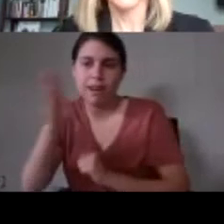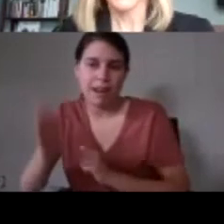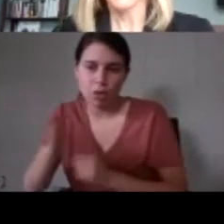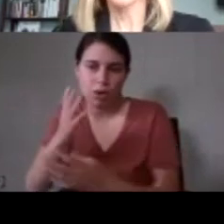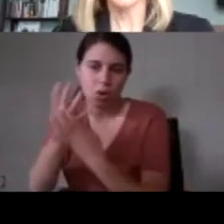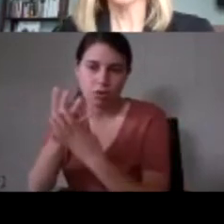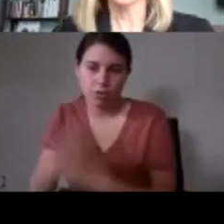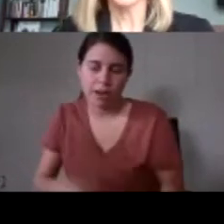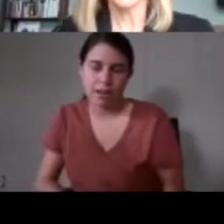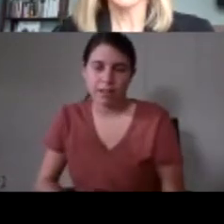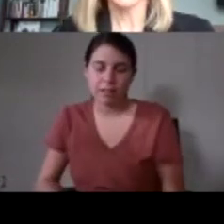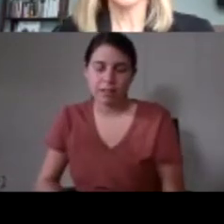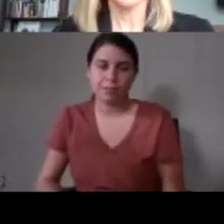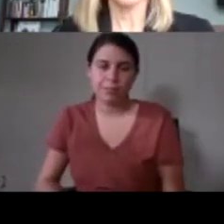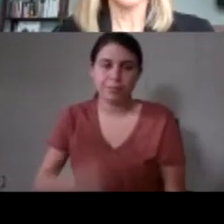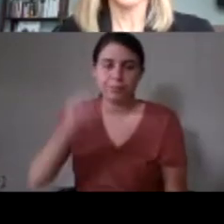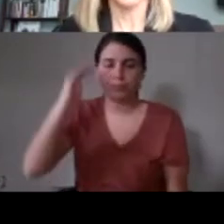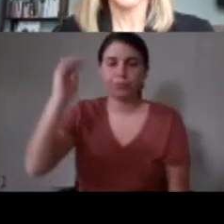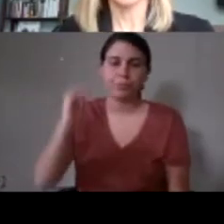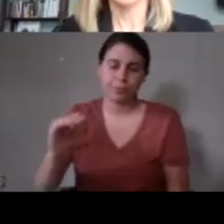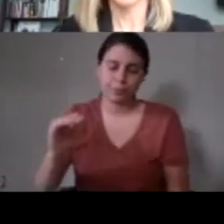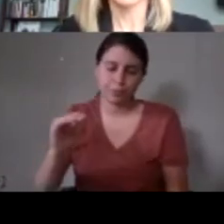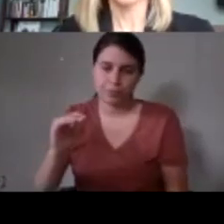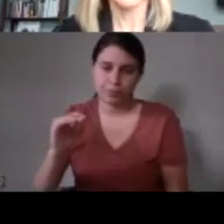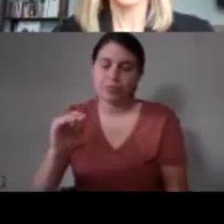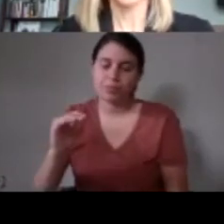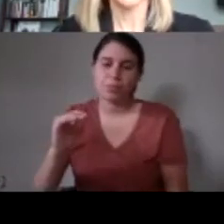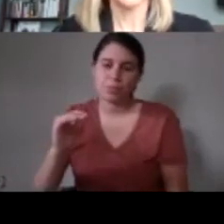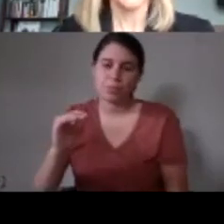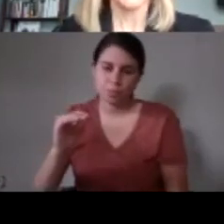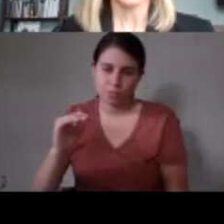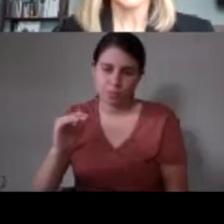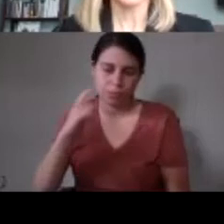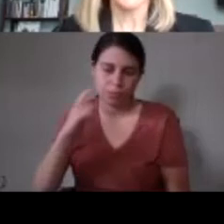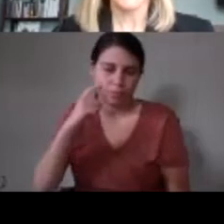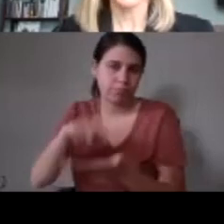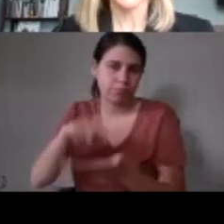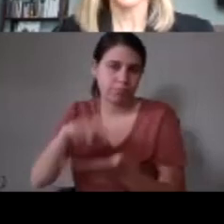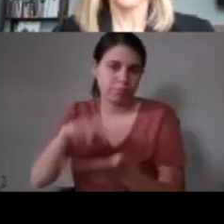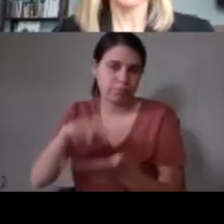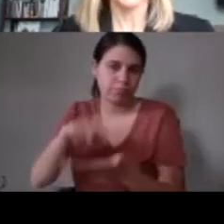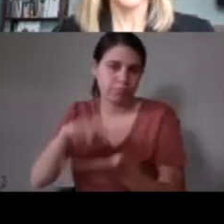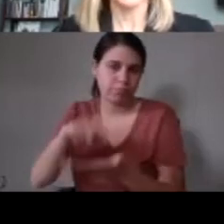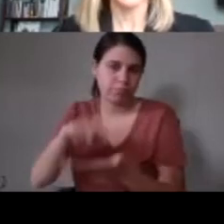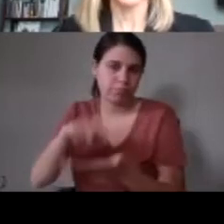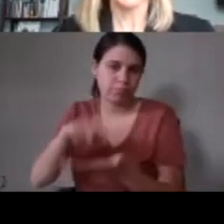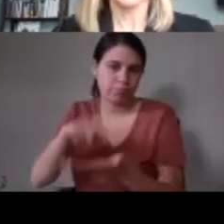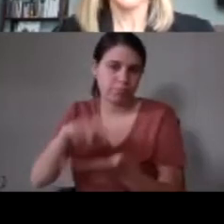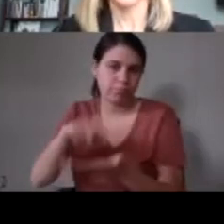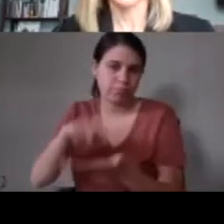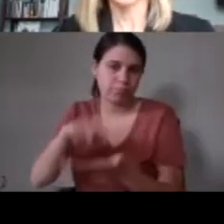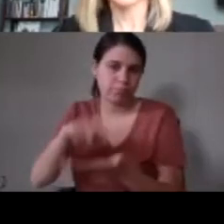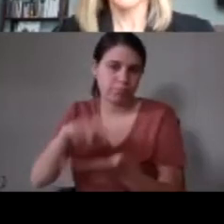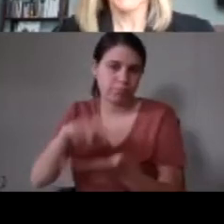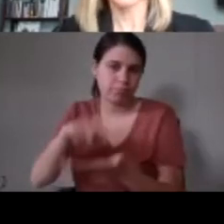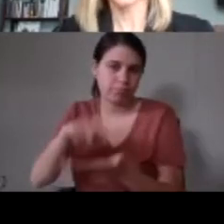peers. We also saw significant relationships between reentry and death by accidental overdose, as well